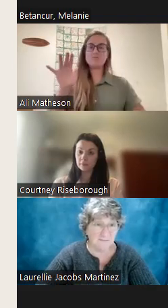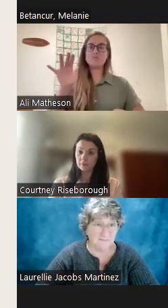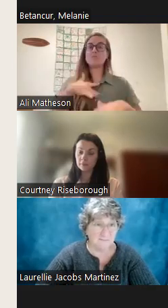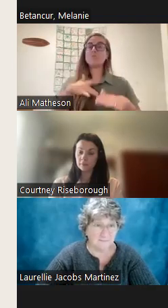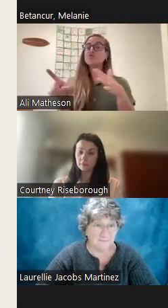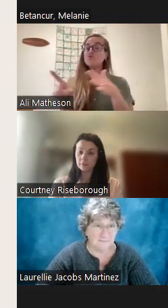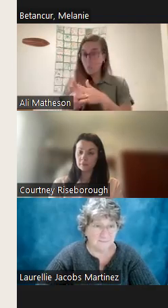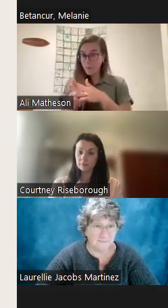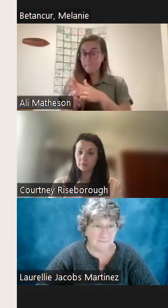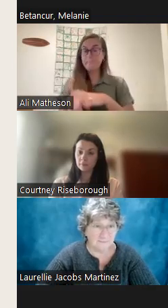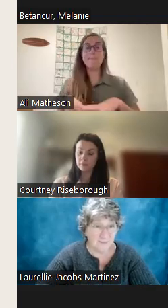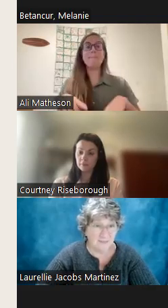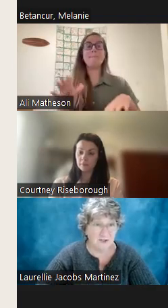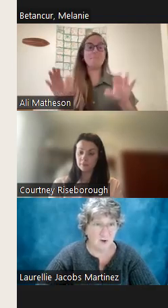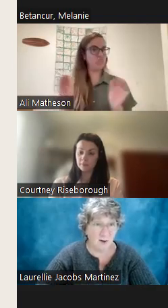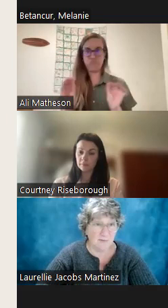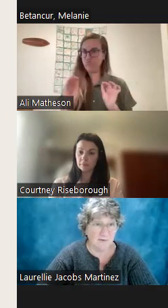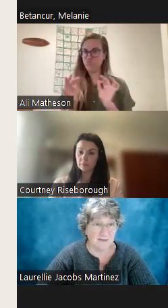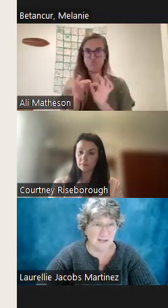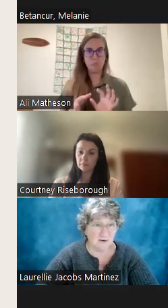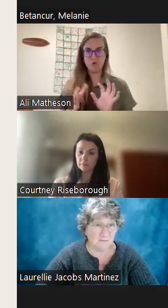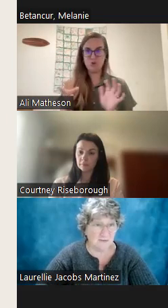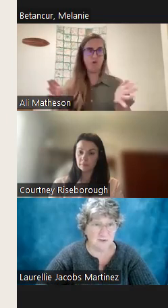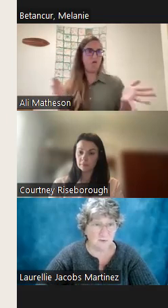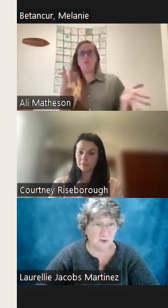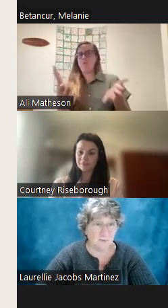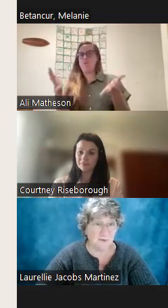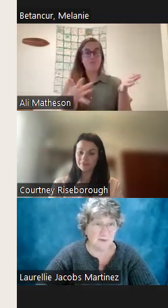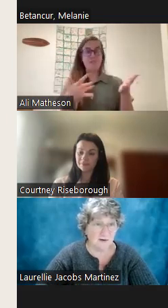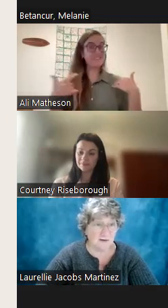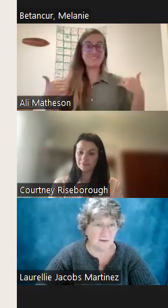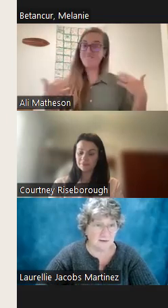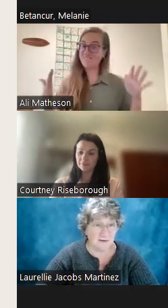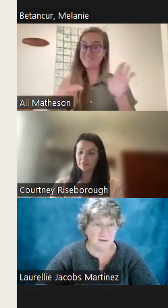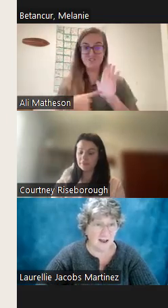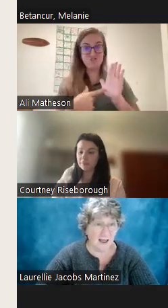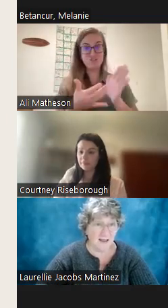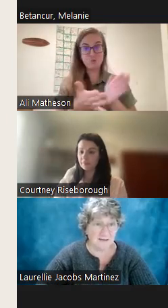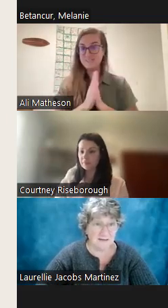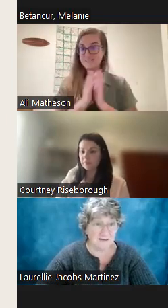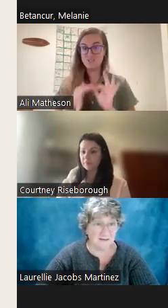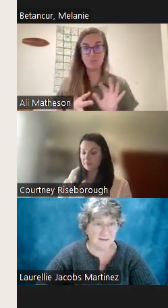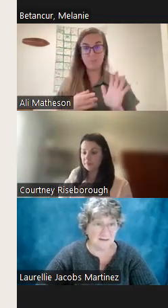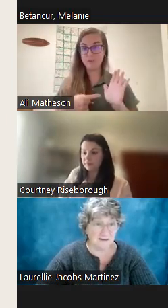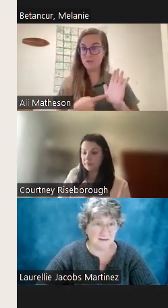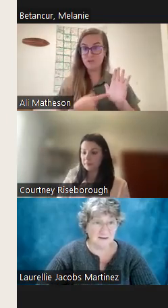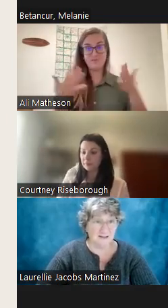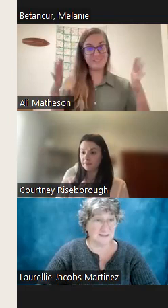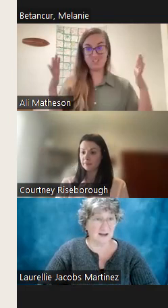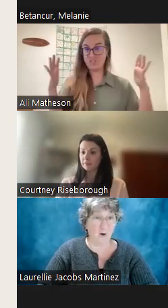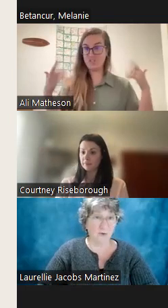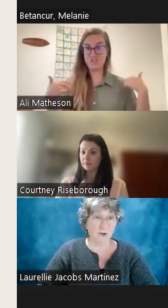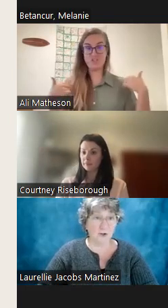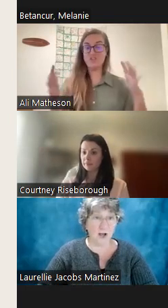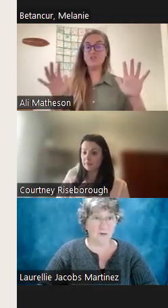time. They show up 3 months later, there's no interpreter there. And they